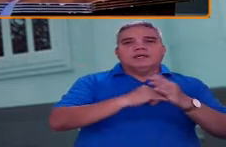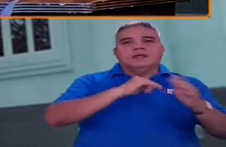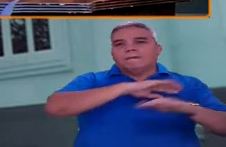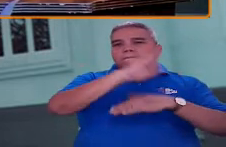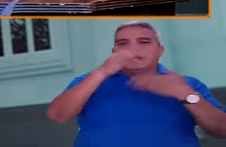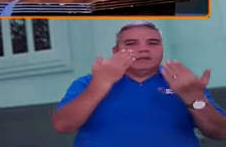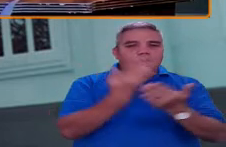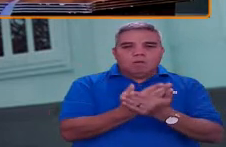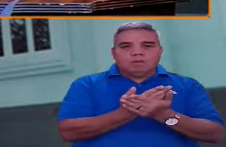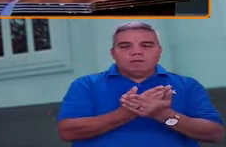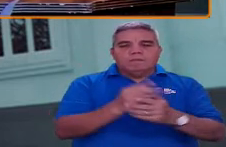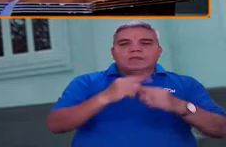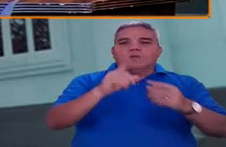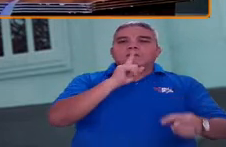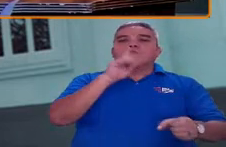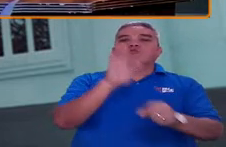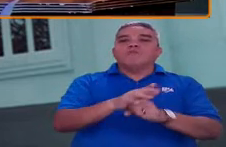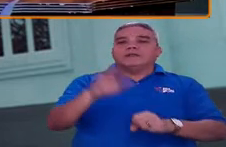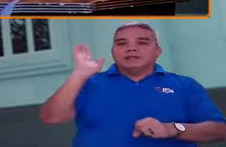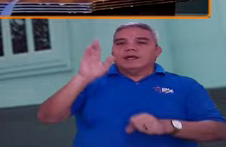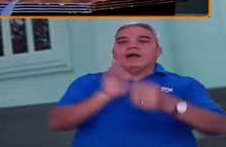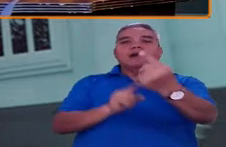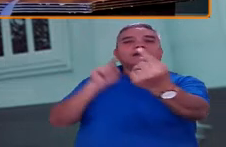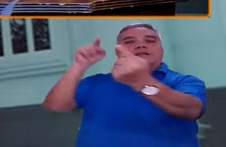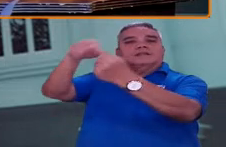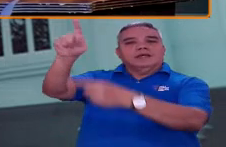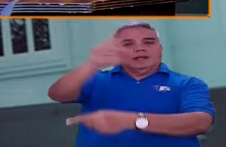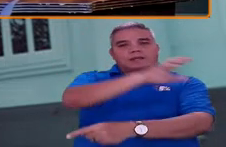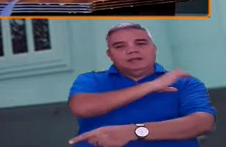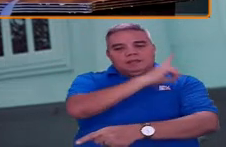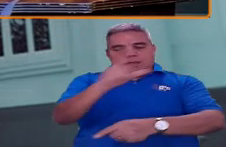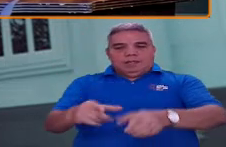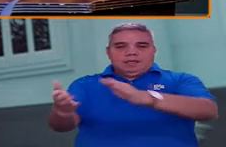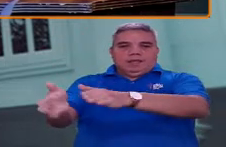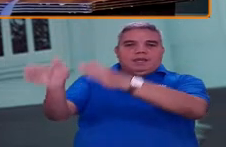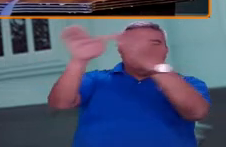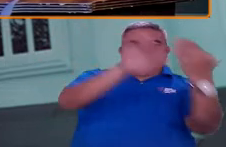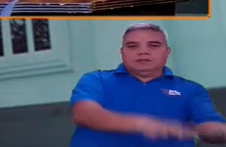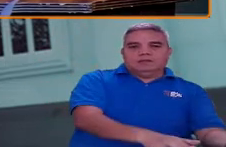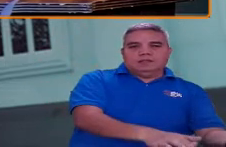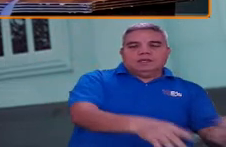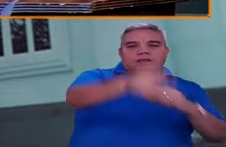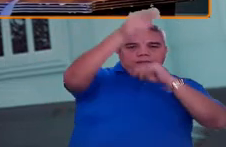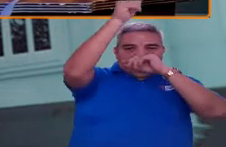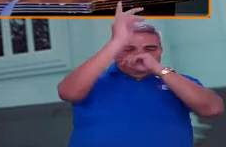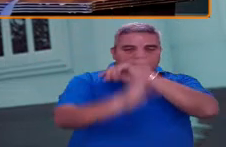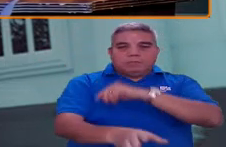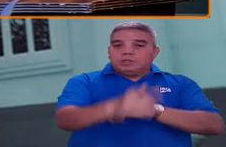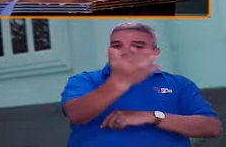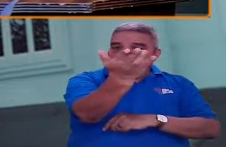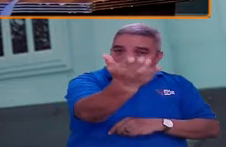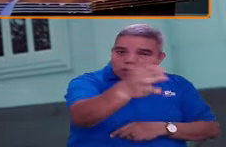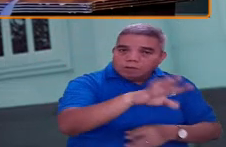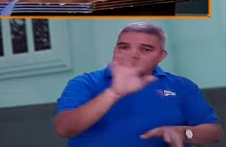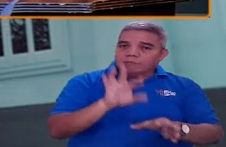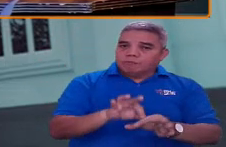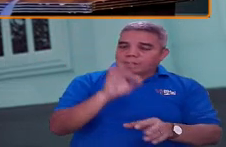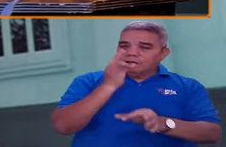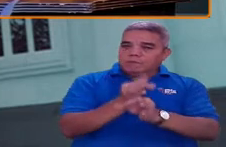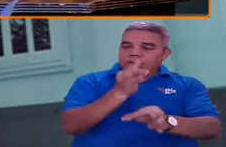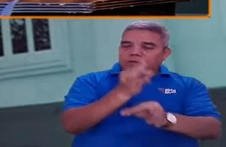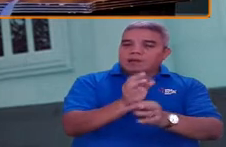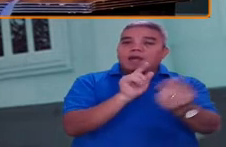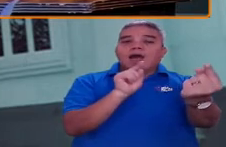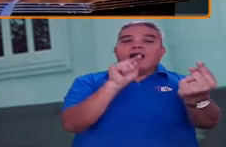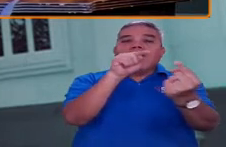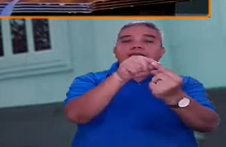all means. We ought to be committed until the end. As what God have admonished us, that we ought to be found faithful even